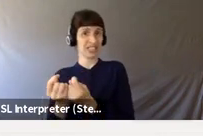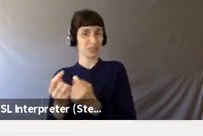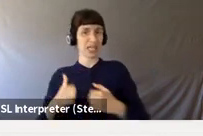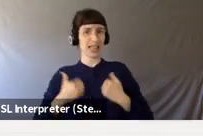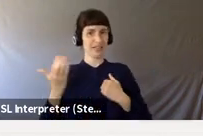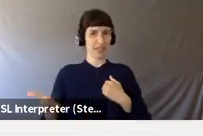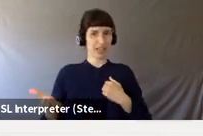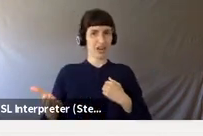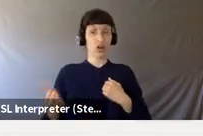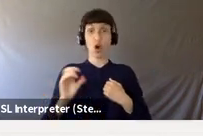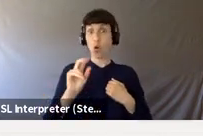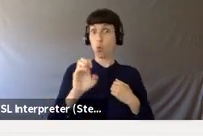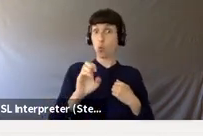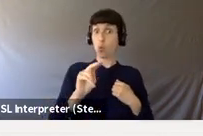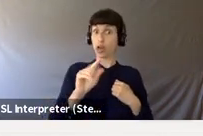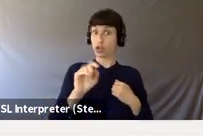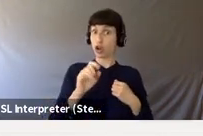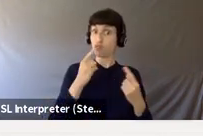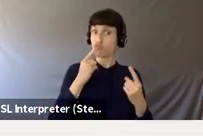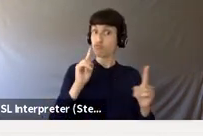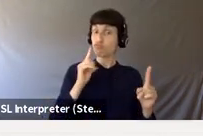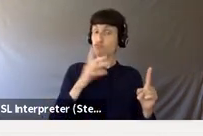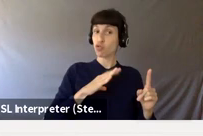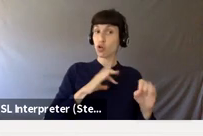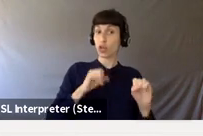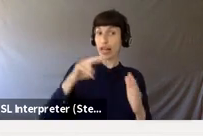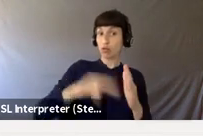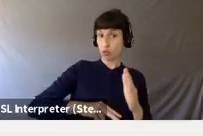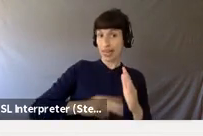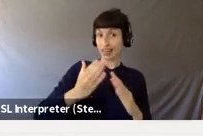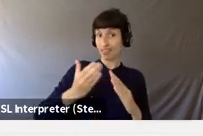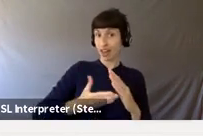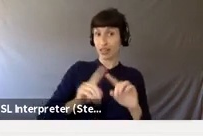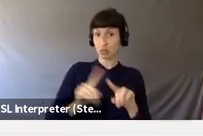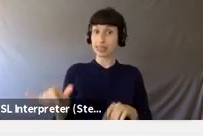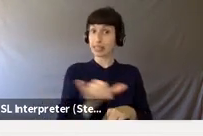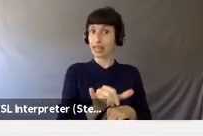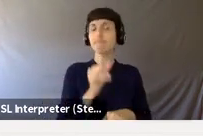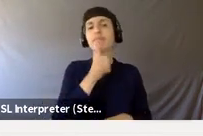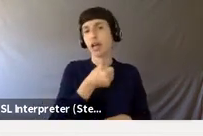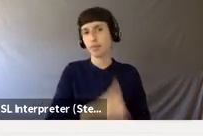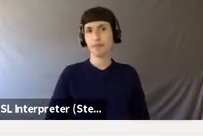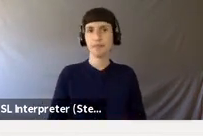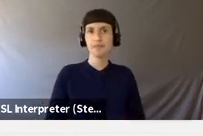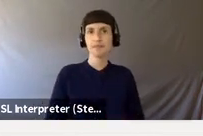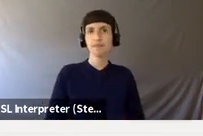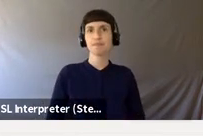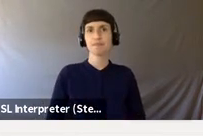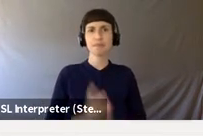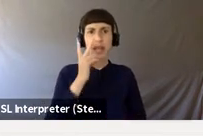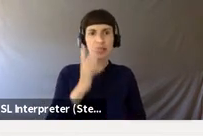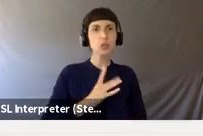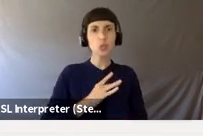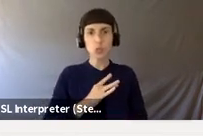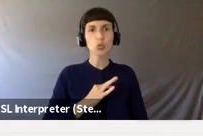that OneNote can read the files, which is really cool, but it's not the same thing. All right, I see some cool stuff over here. Oh, this